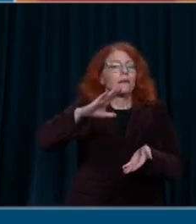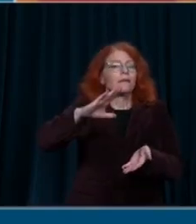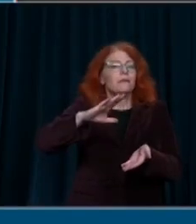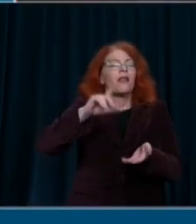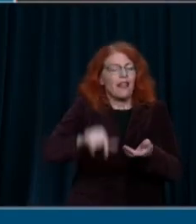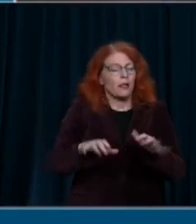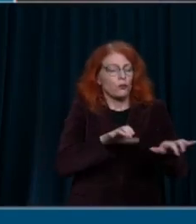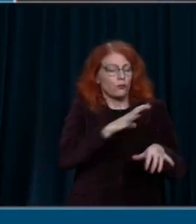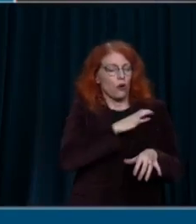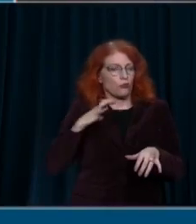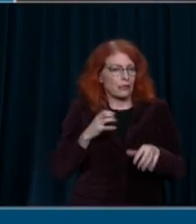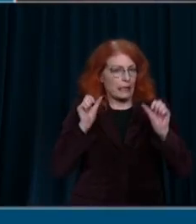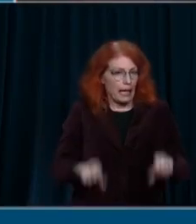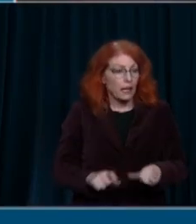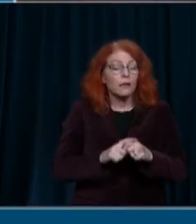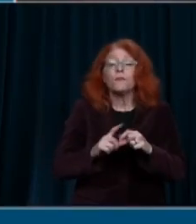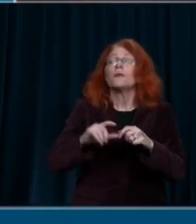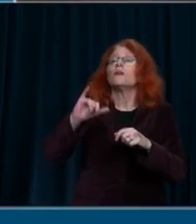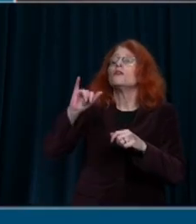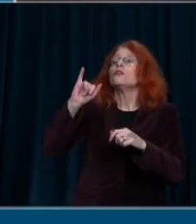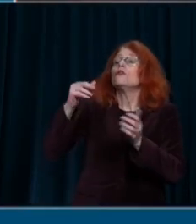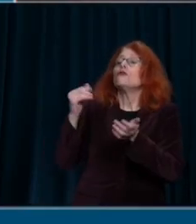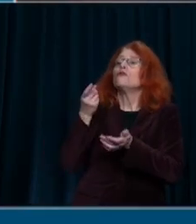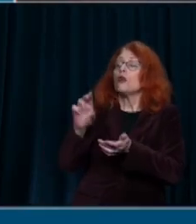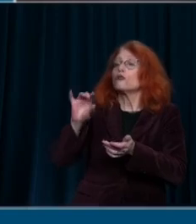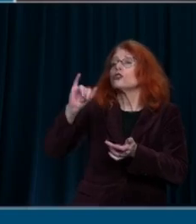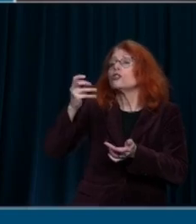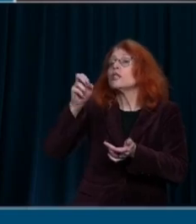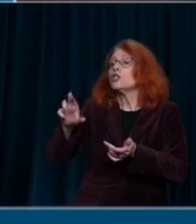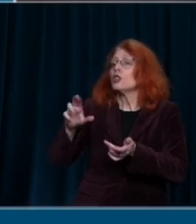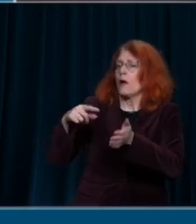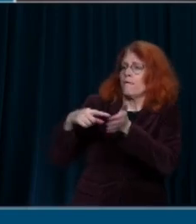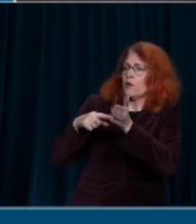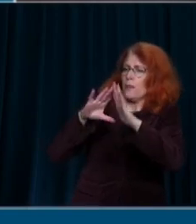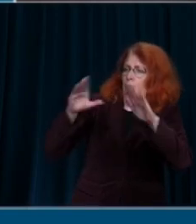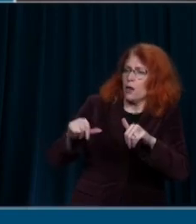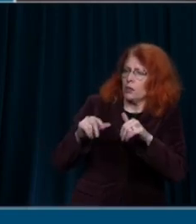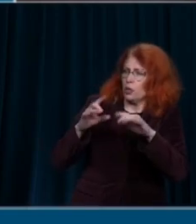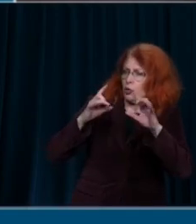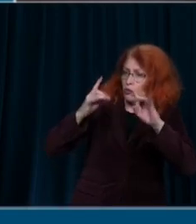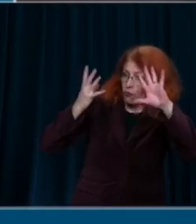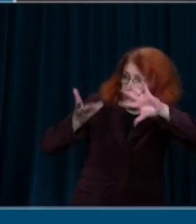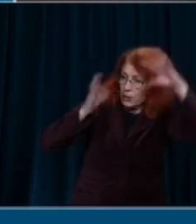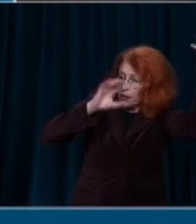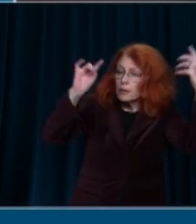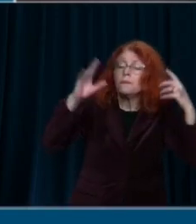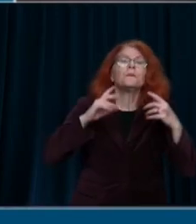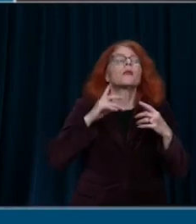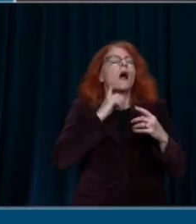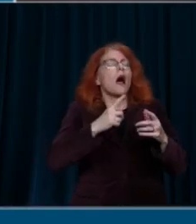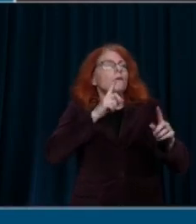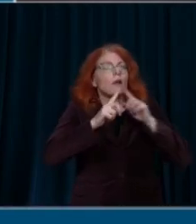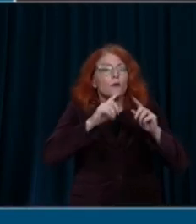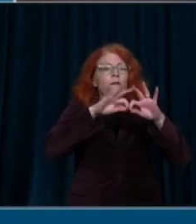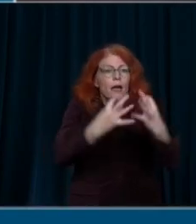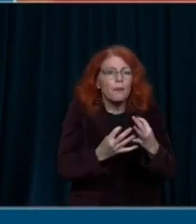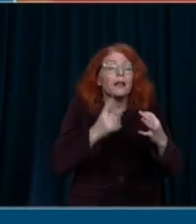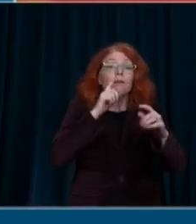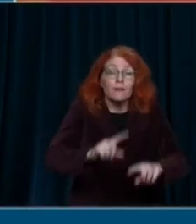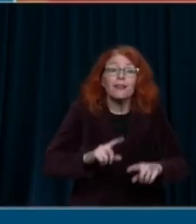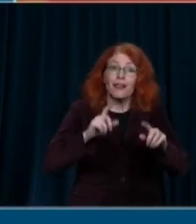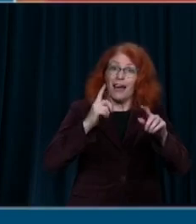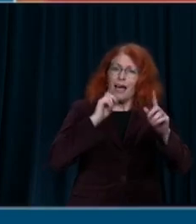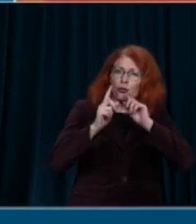Congress. Dr. Jasser, the affordable housing crisis. I think one of the things that I talk to families is how many times they have gone to buy a